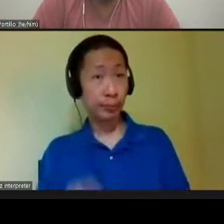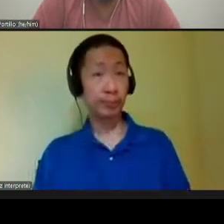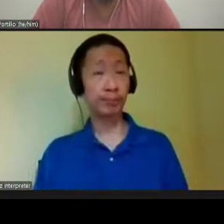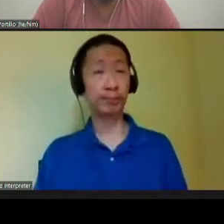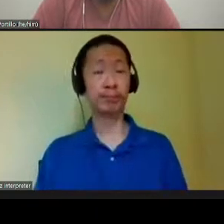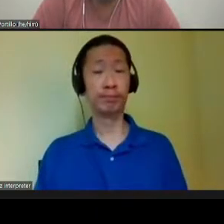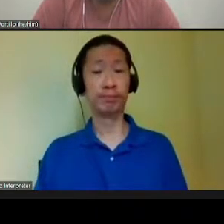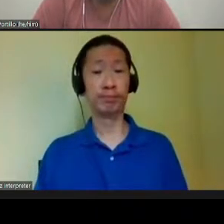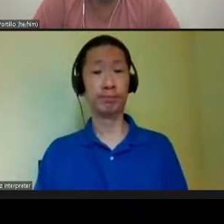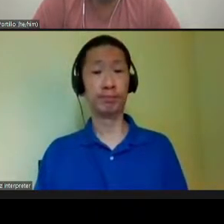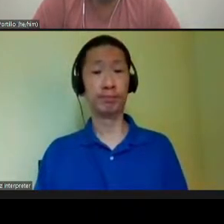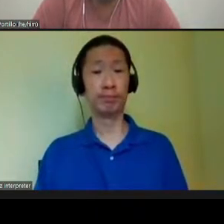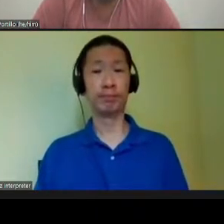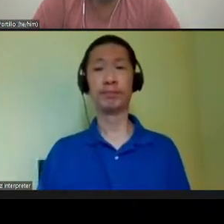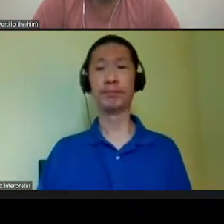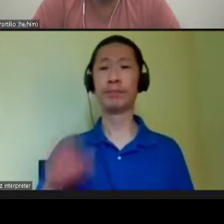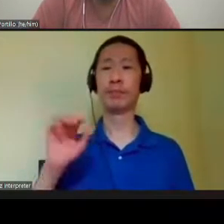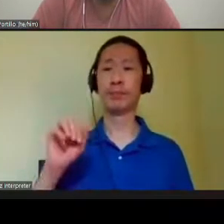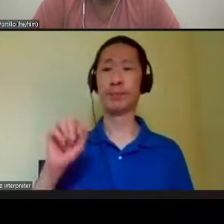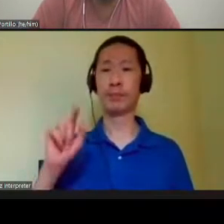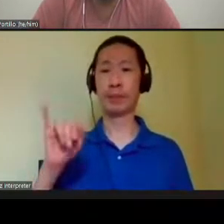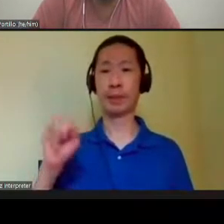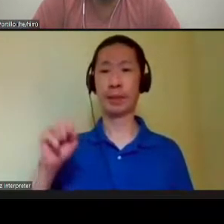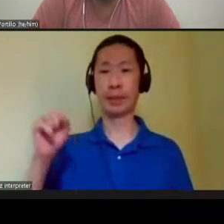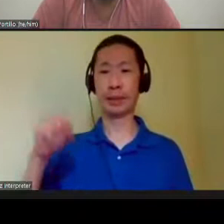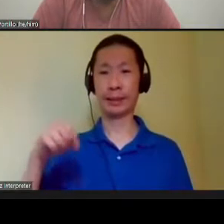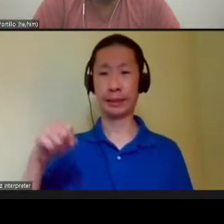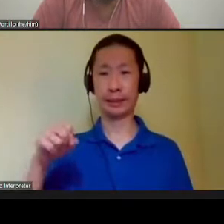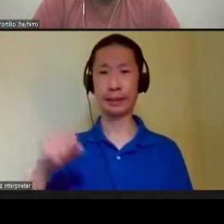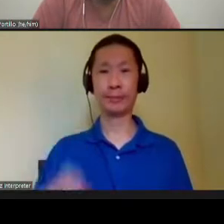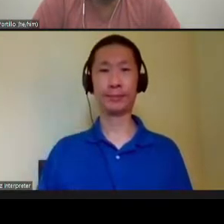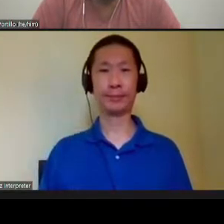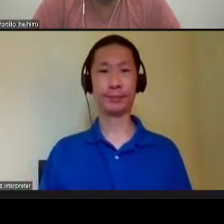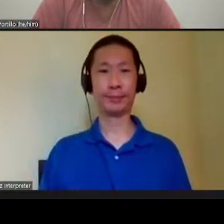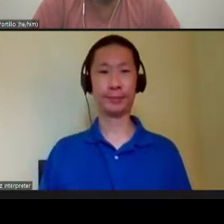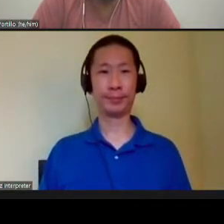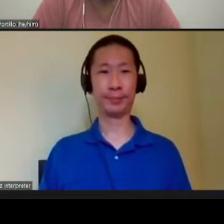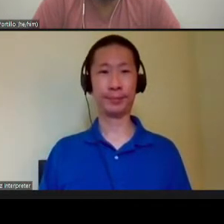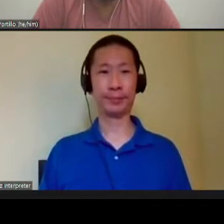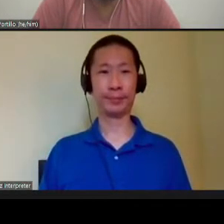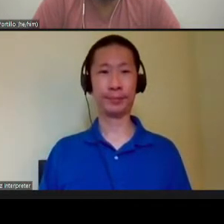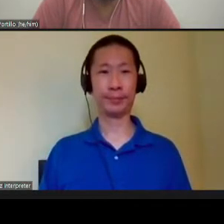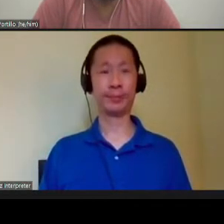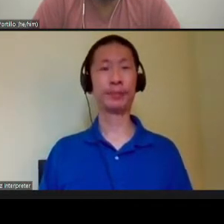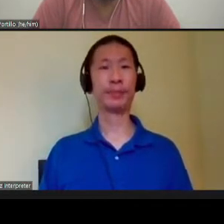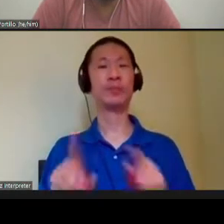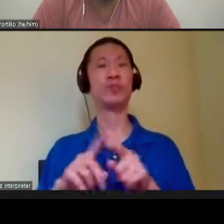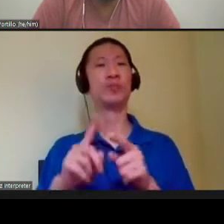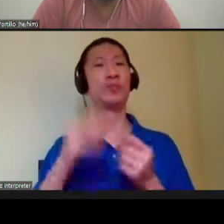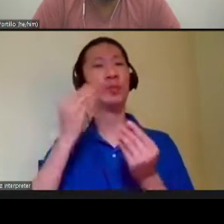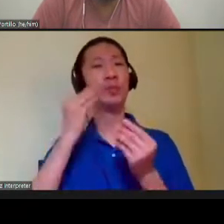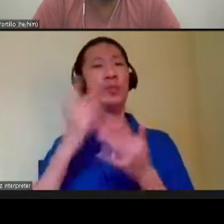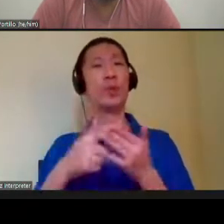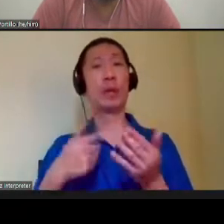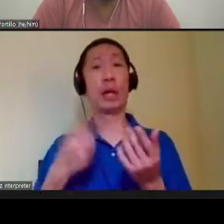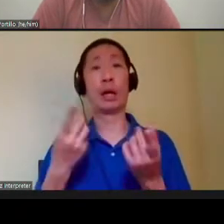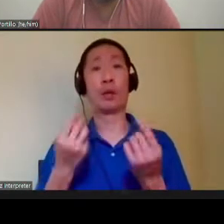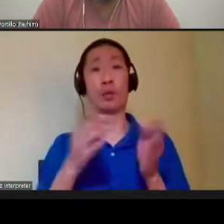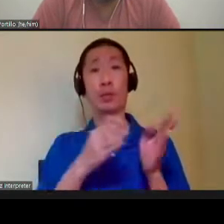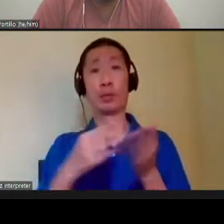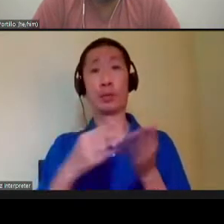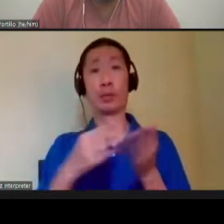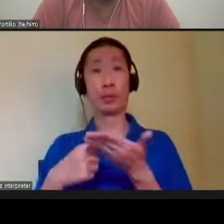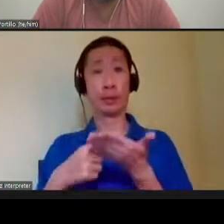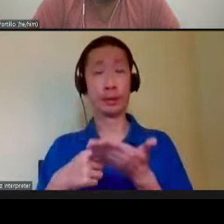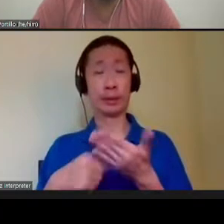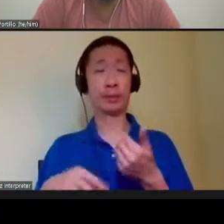Alexis? I would. And just to give a bit of a roadmap of what I'm going to be doing, I'm going to go through